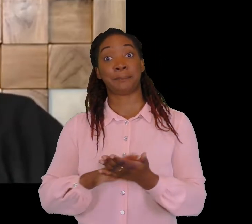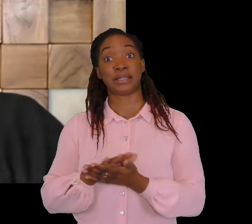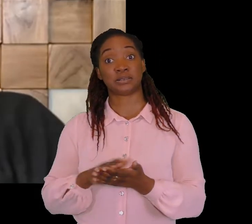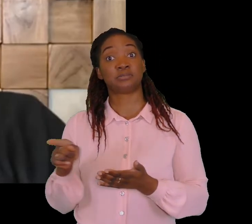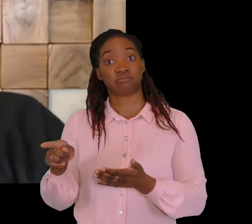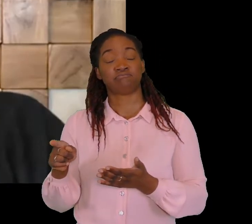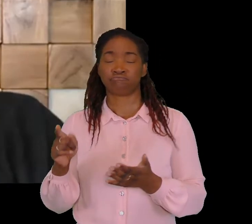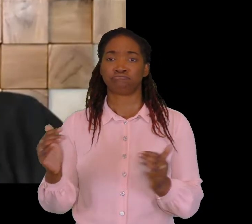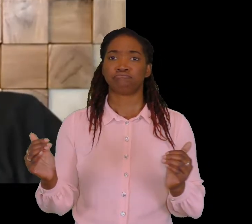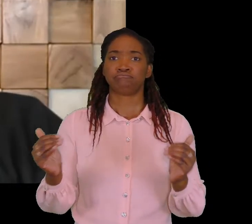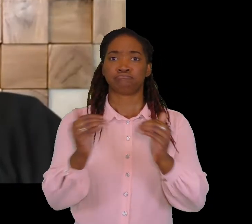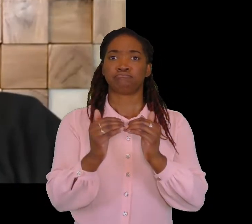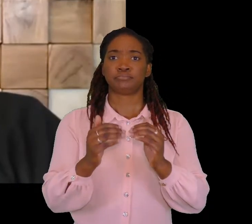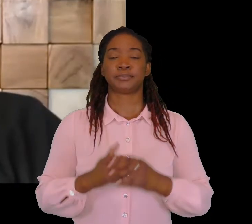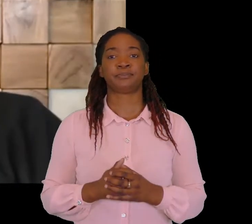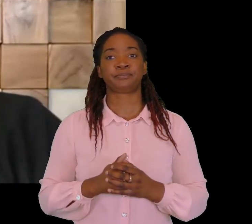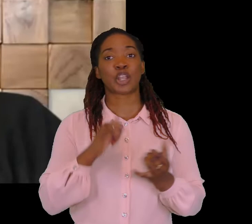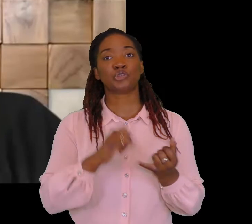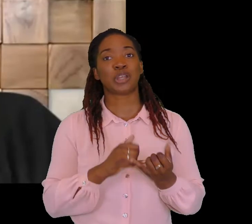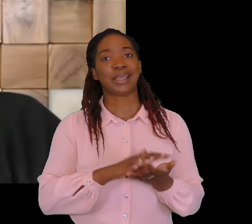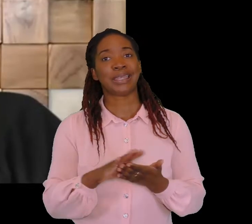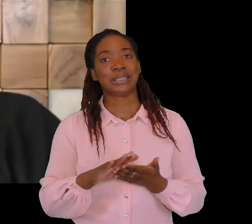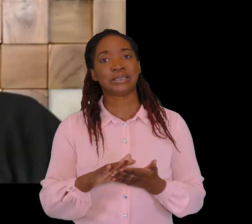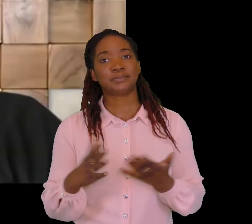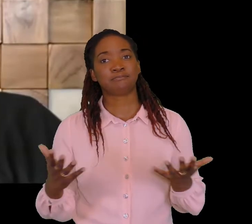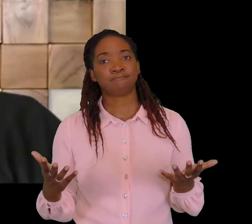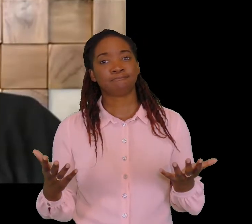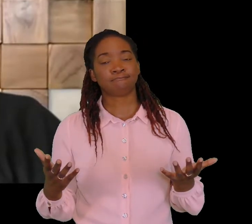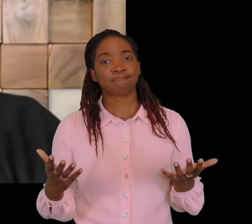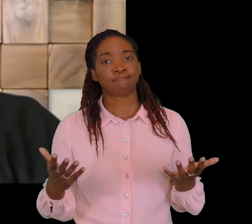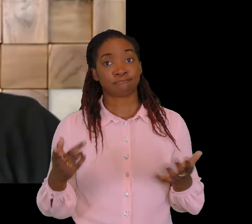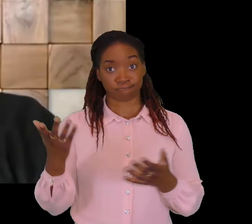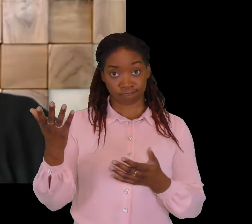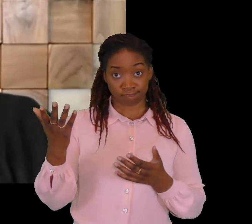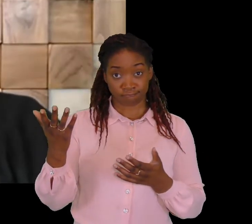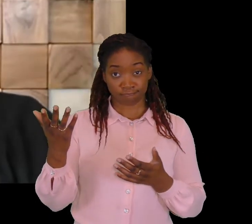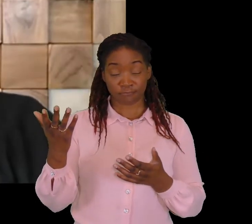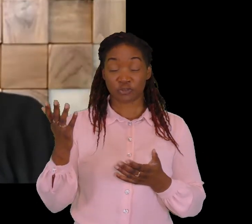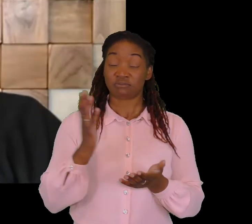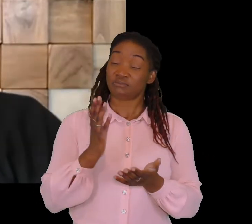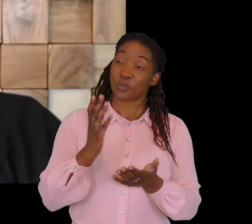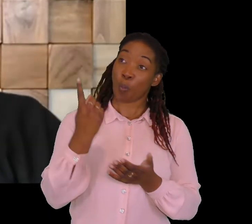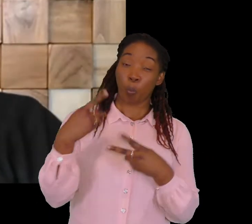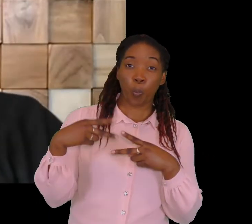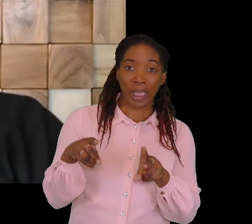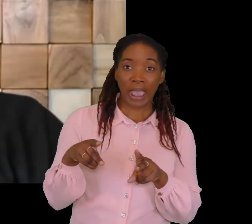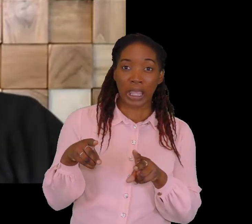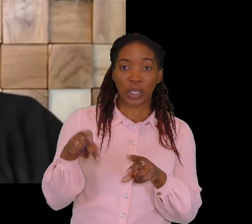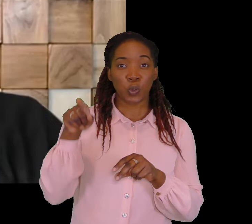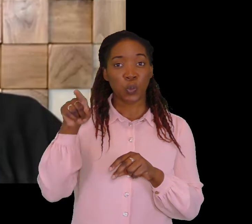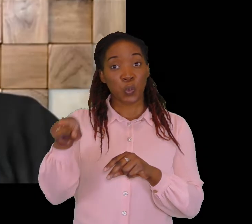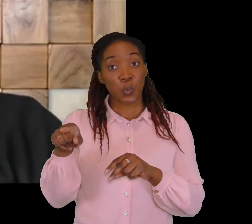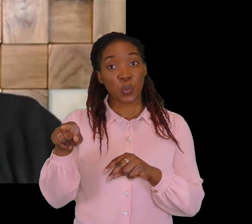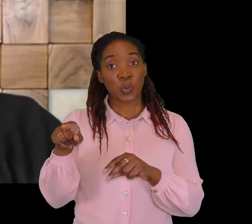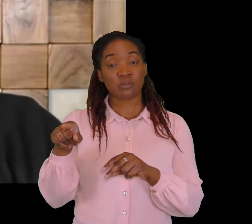that. Shaheen, I'd like to just, I mean, you, in a way, you know, your